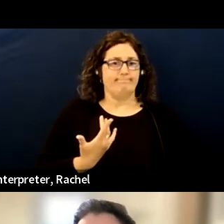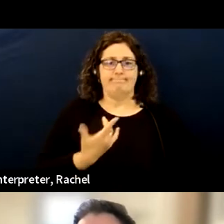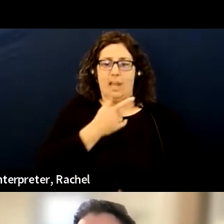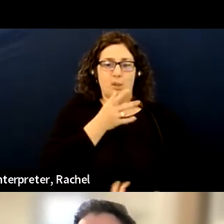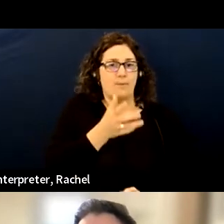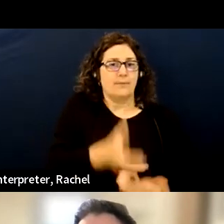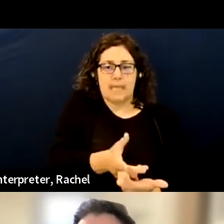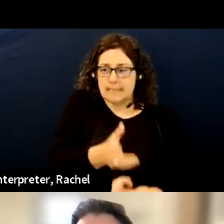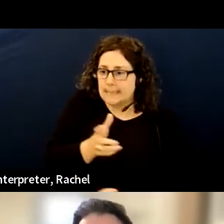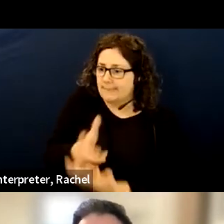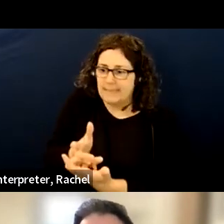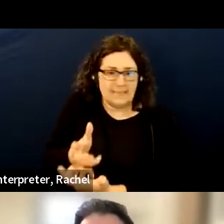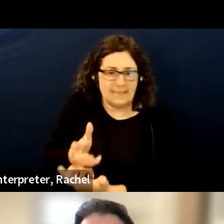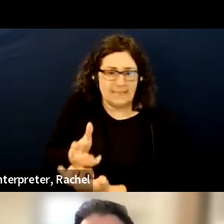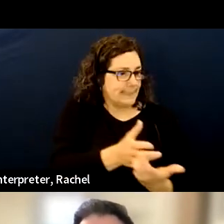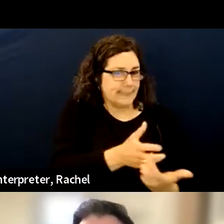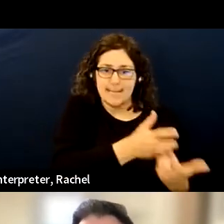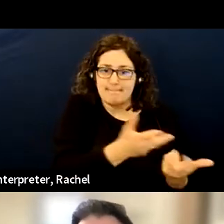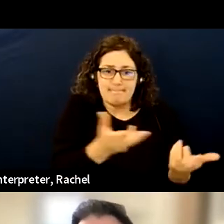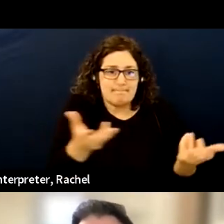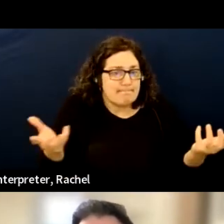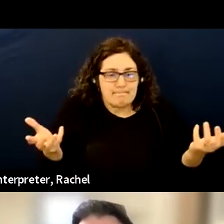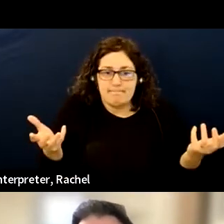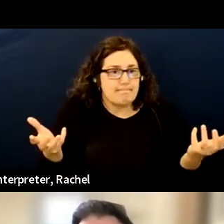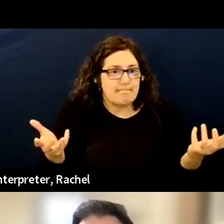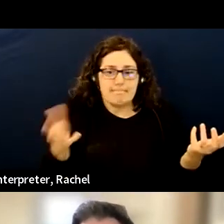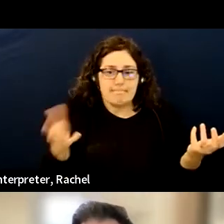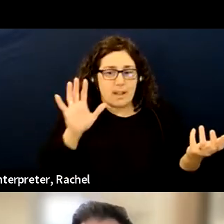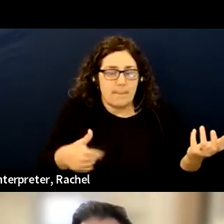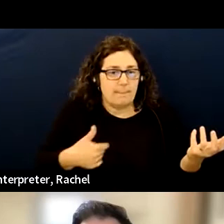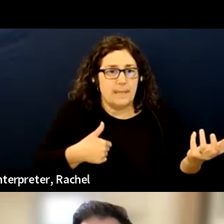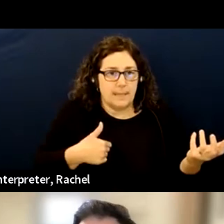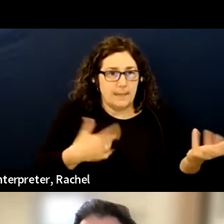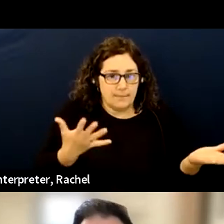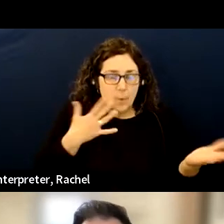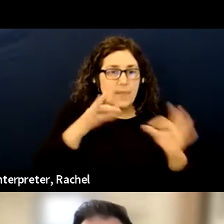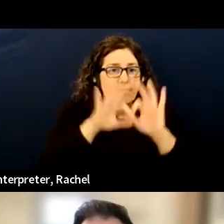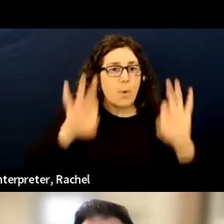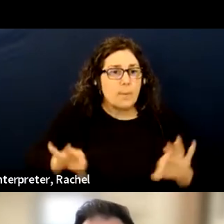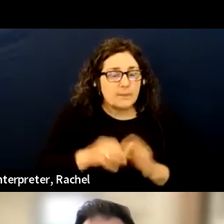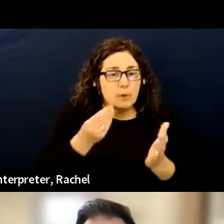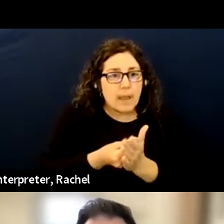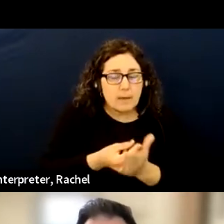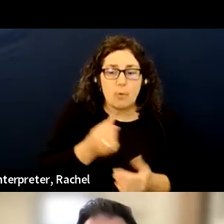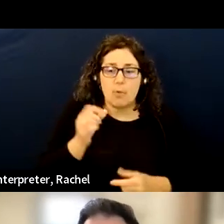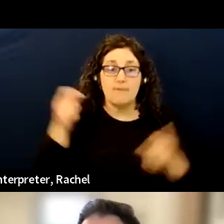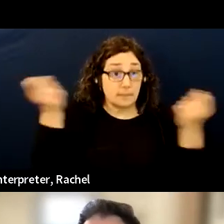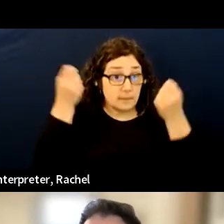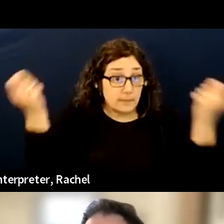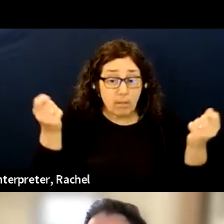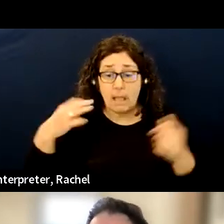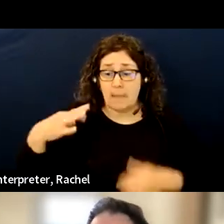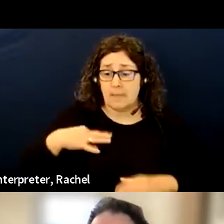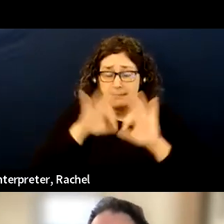because they don't fit these overall catch-all boxes that we have to check on grant application forms or festival application forms or